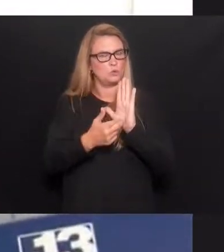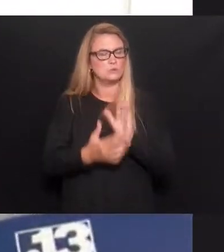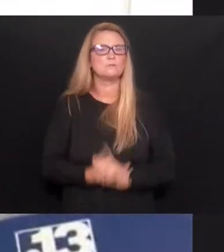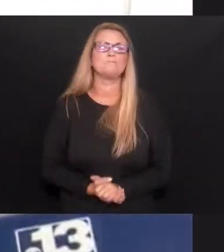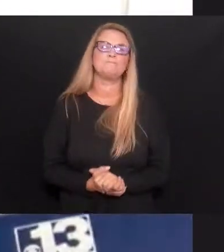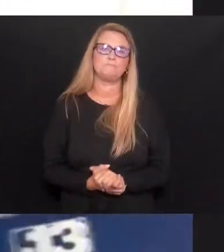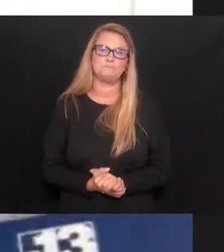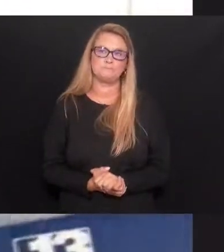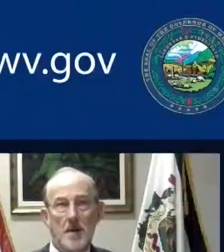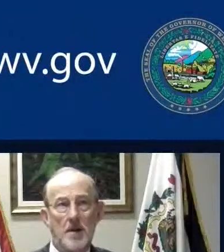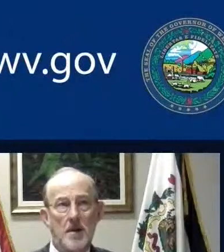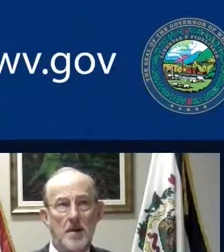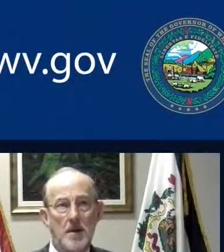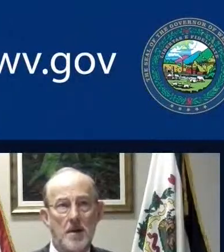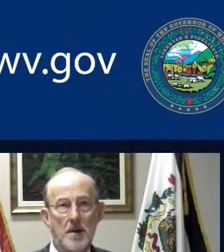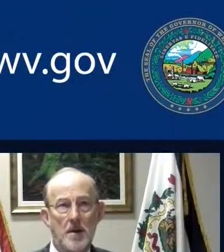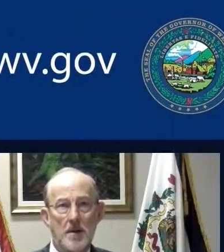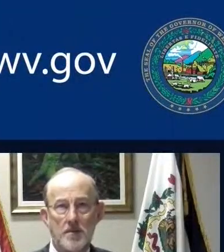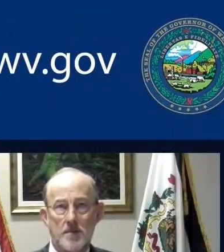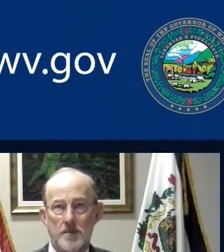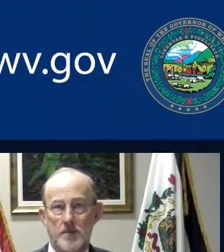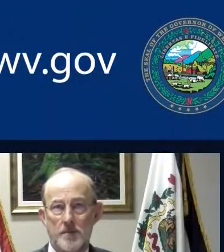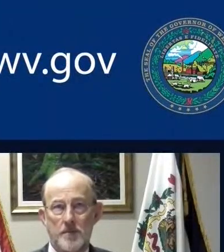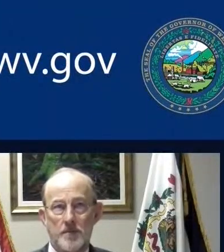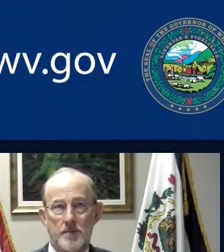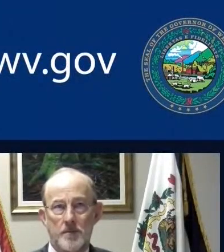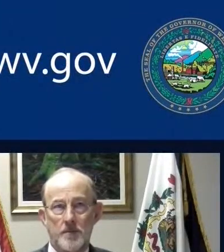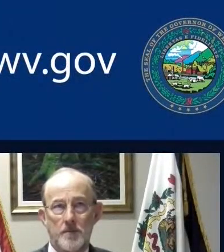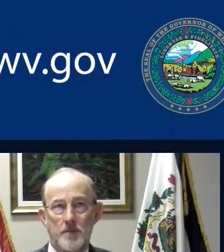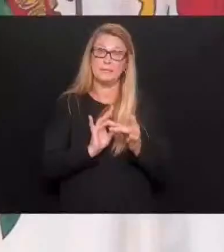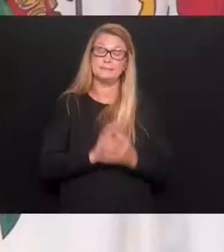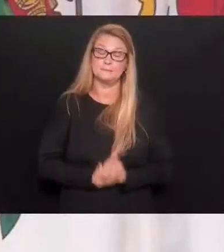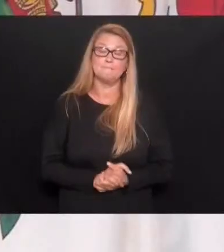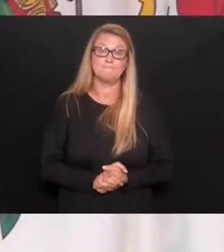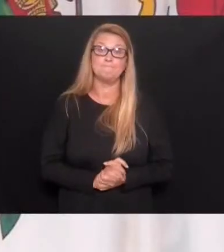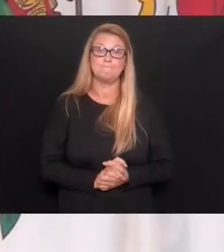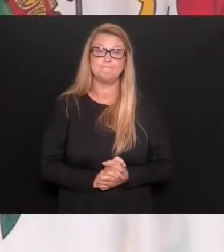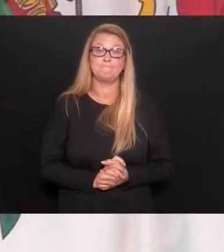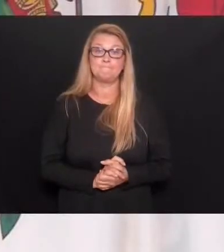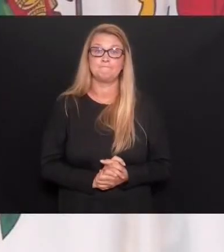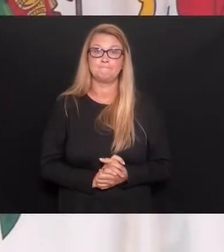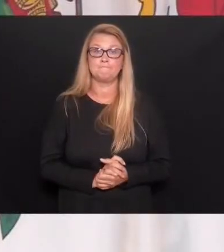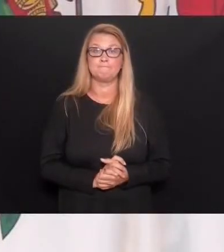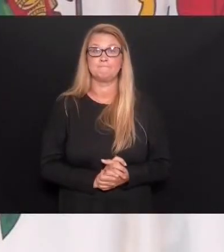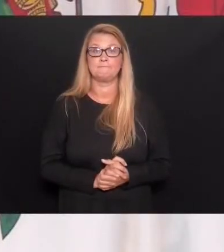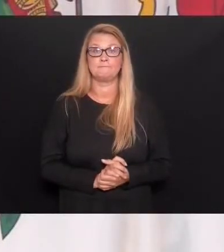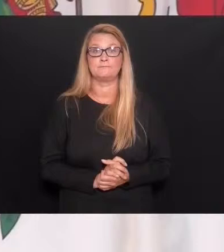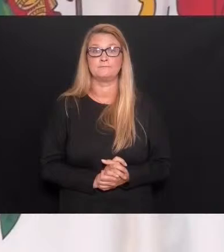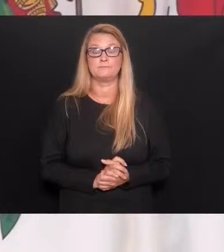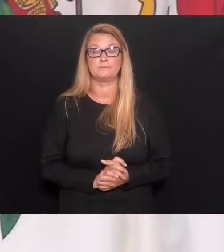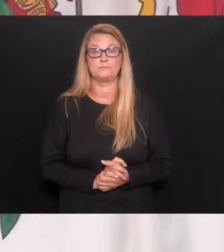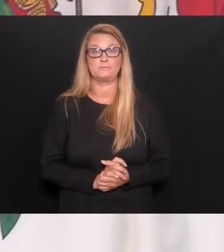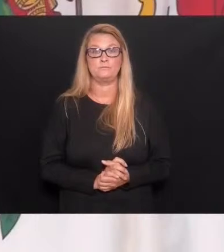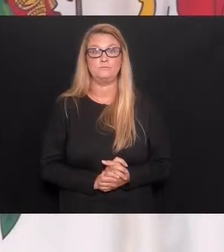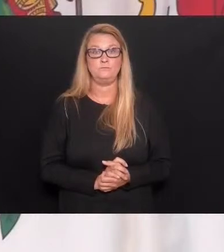Mark, I don't disagree with what you're saying from the standpoint of trying to make it as much